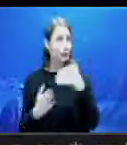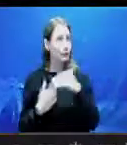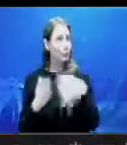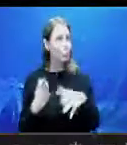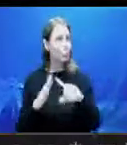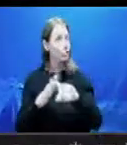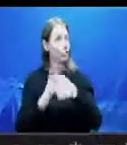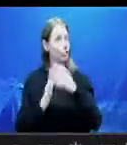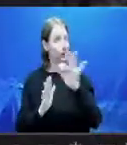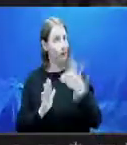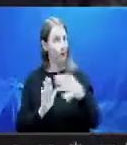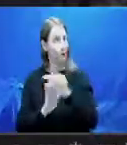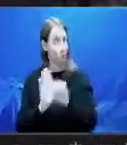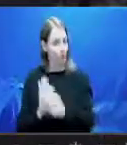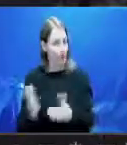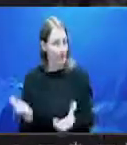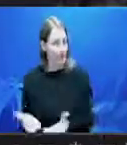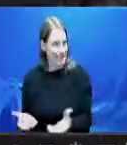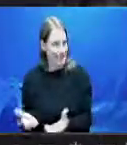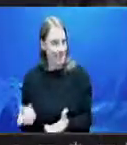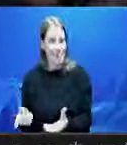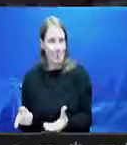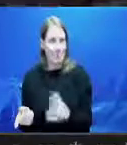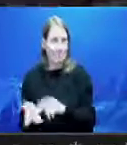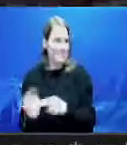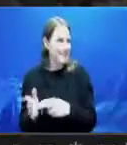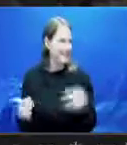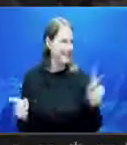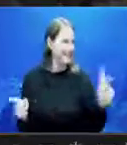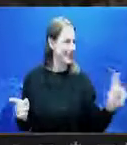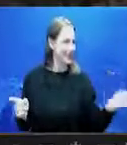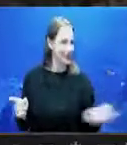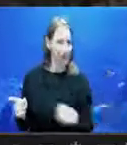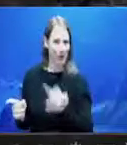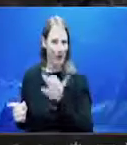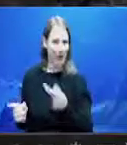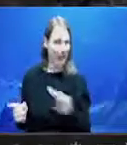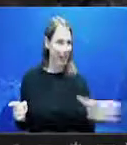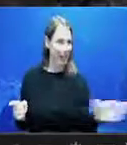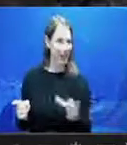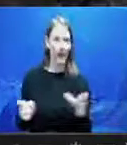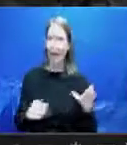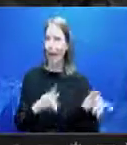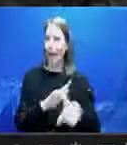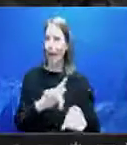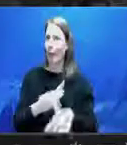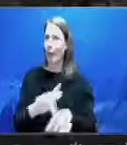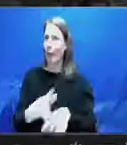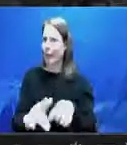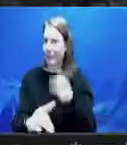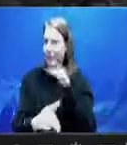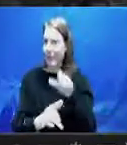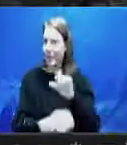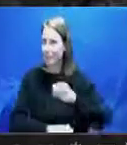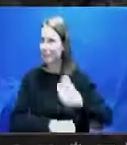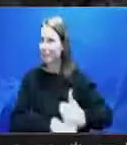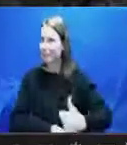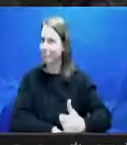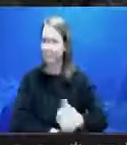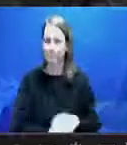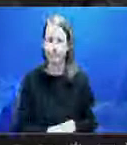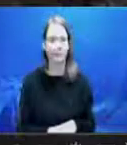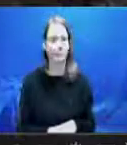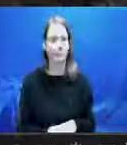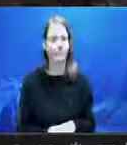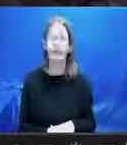there'll be an implementation gap. I think our biggest concern regarding the implementation is waiting to see what the state